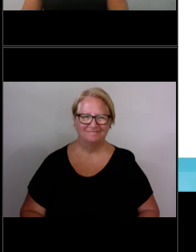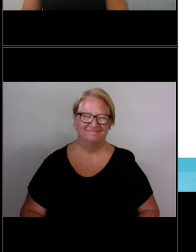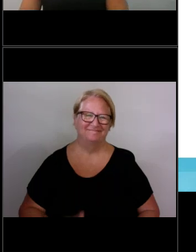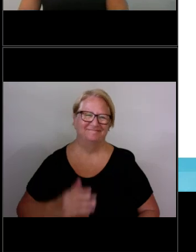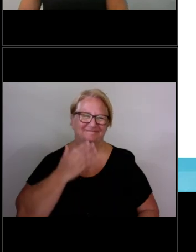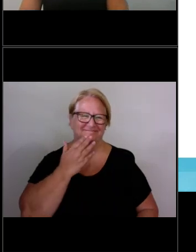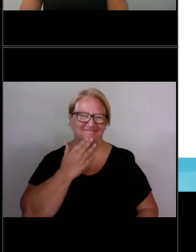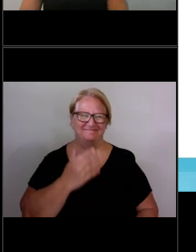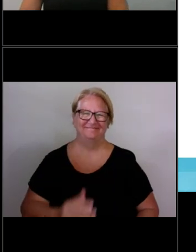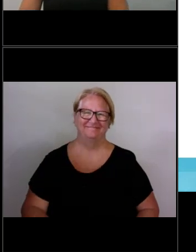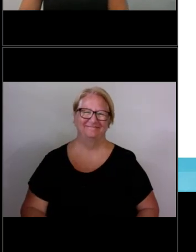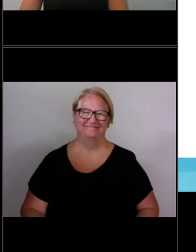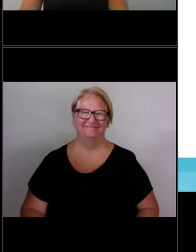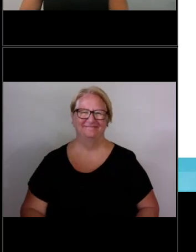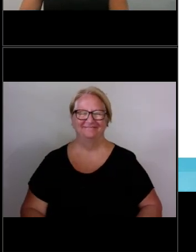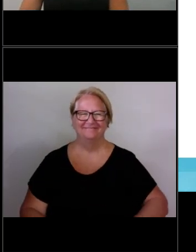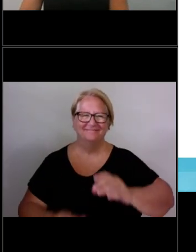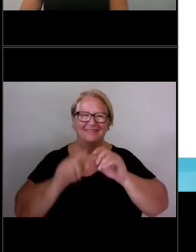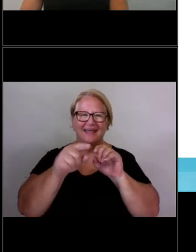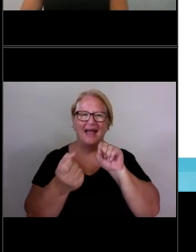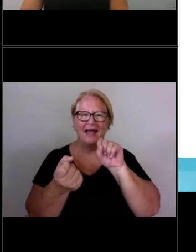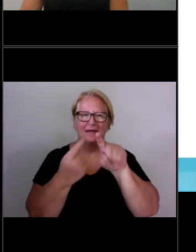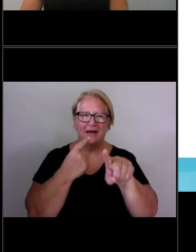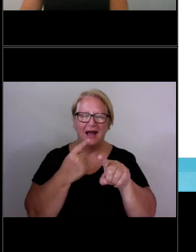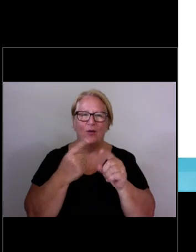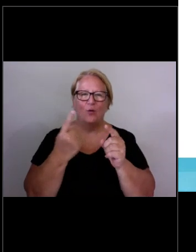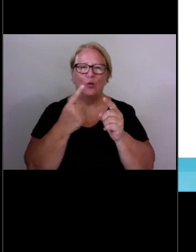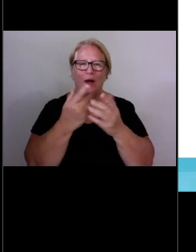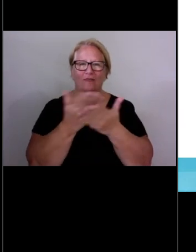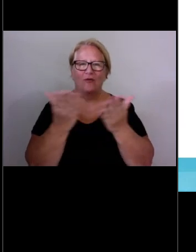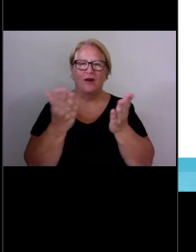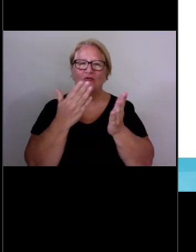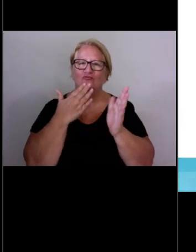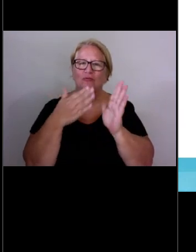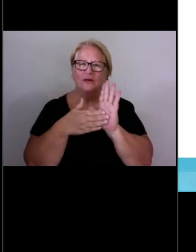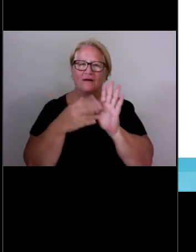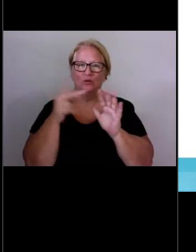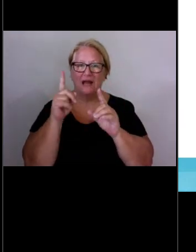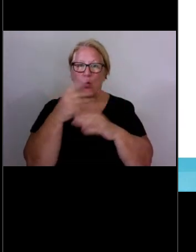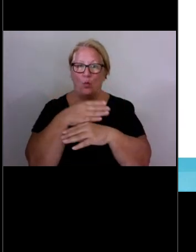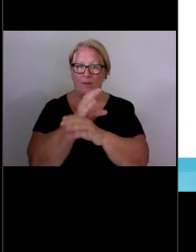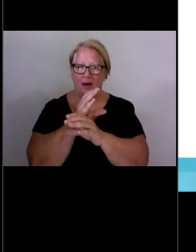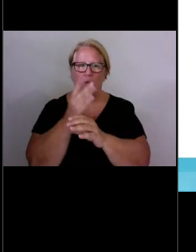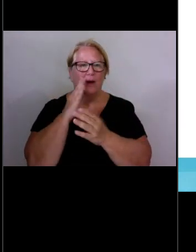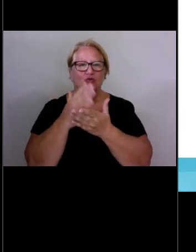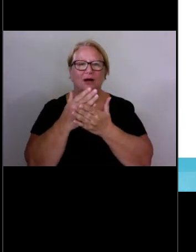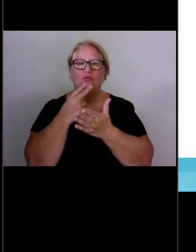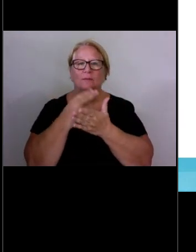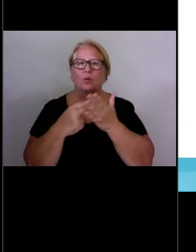the email that we'll send to everyone who's registered for today's webinar when we share the recording